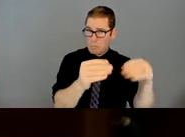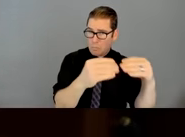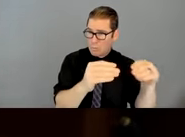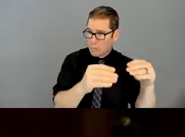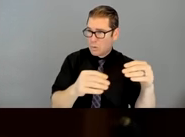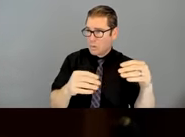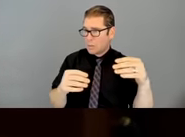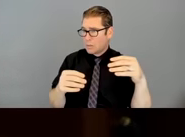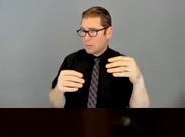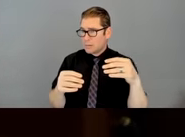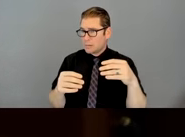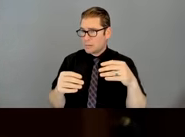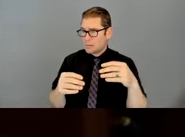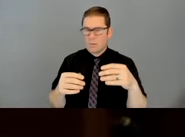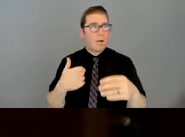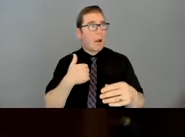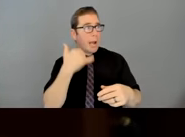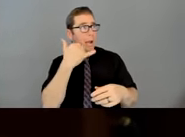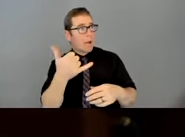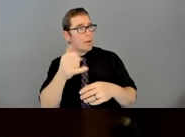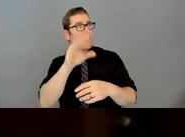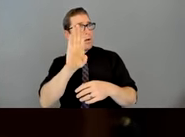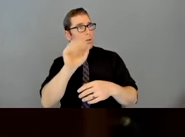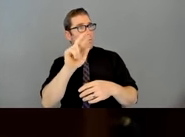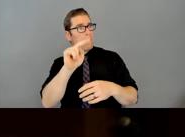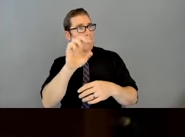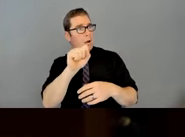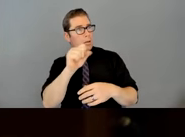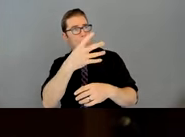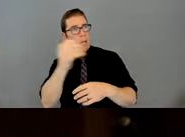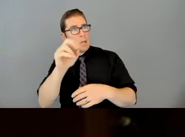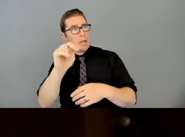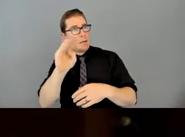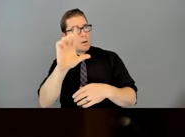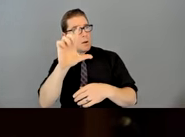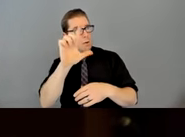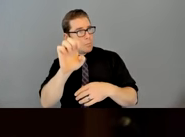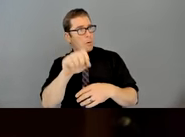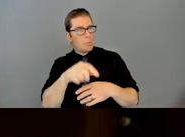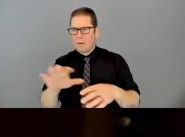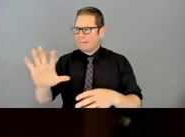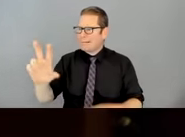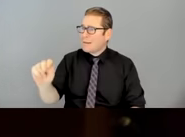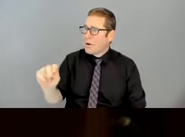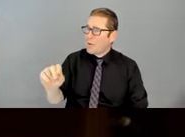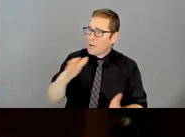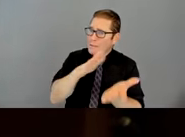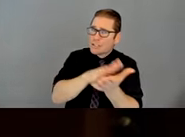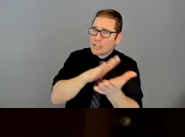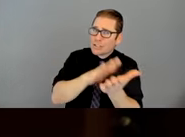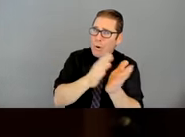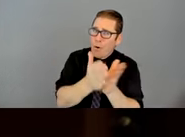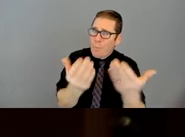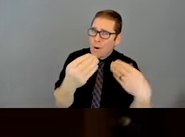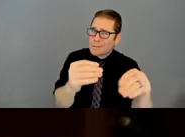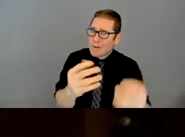it and it would take, and I was like, no, the school bookstore. And I was like, it never occurred to me when I used